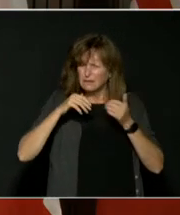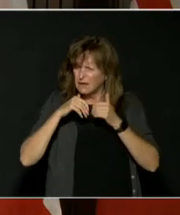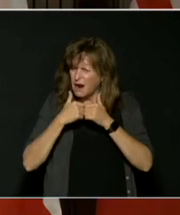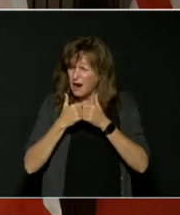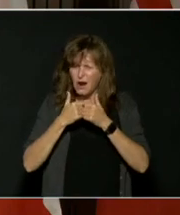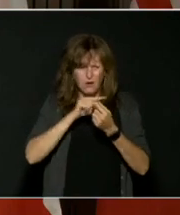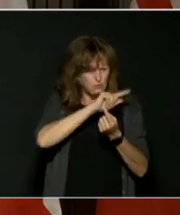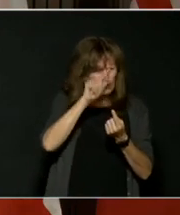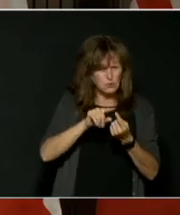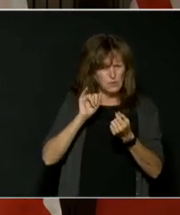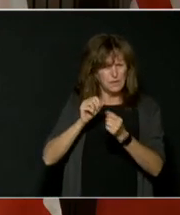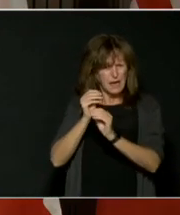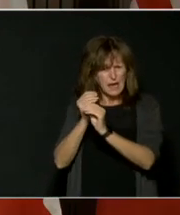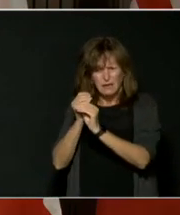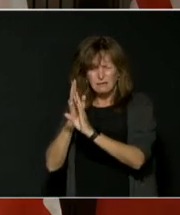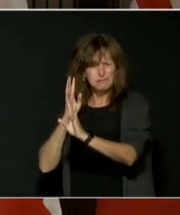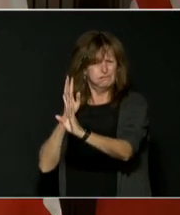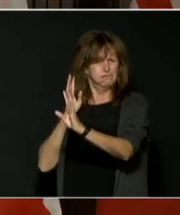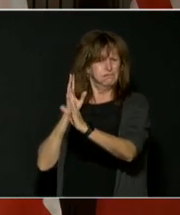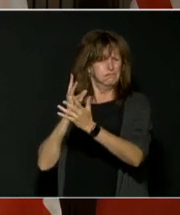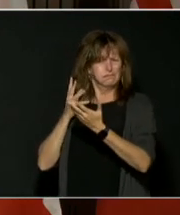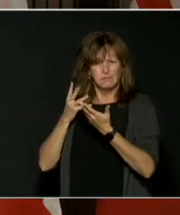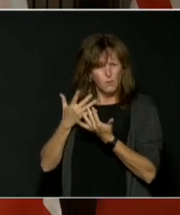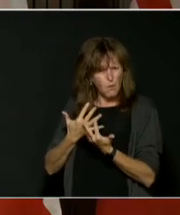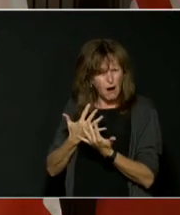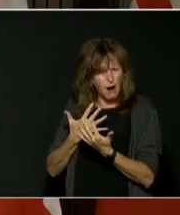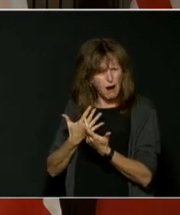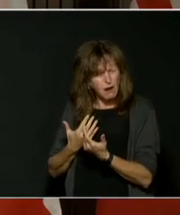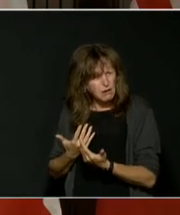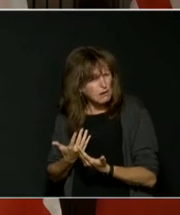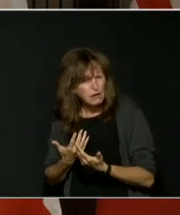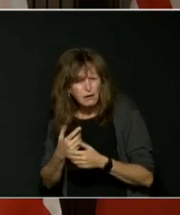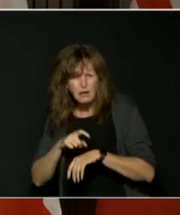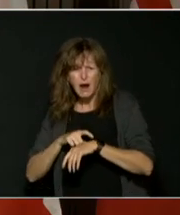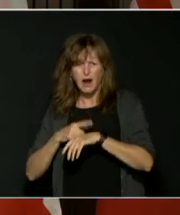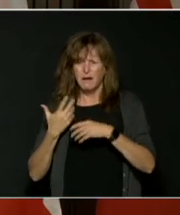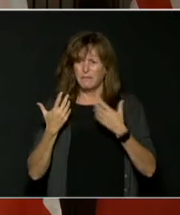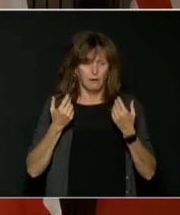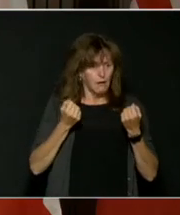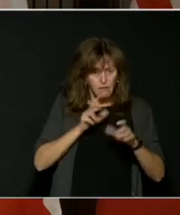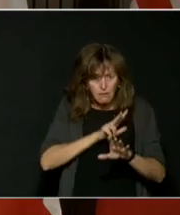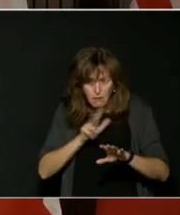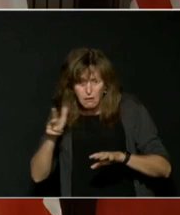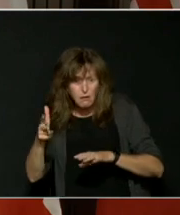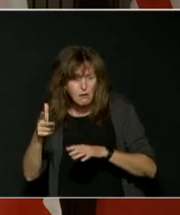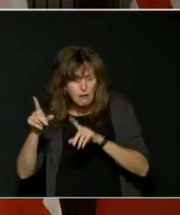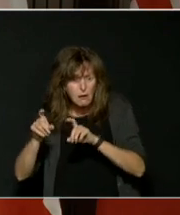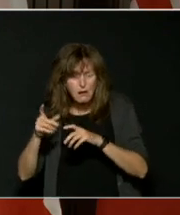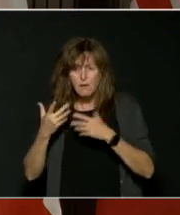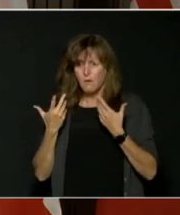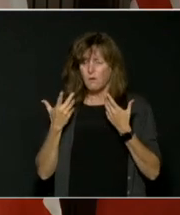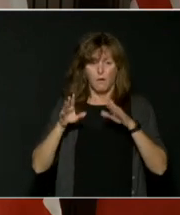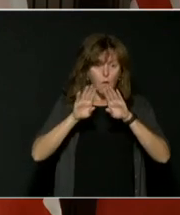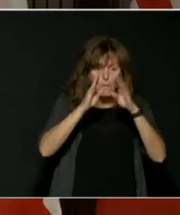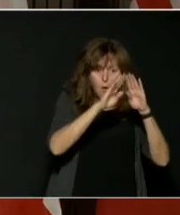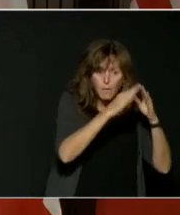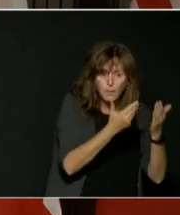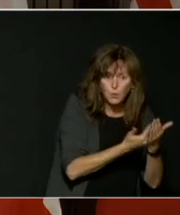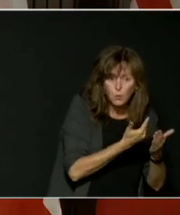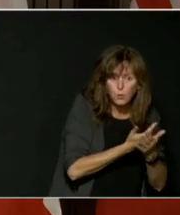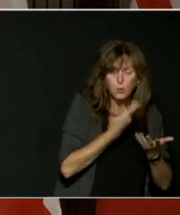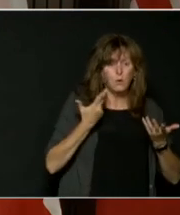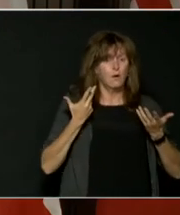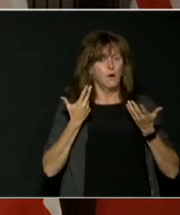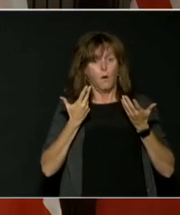and drive-through sites, as well as leveraging new workforce help, such as public health nurses and paramedics, to ensure